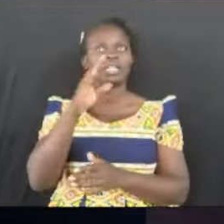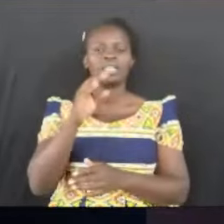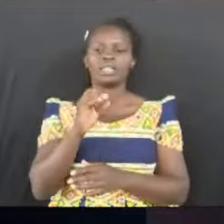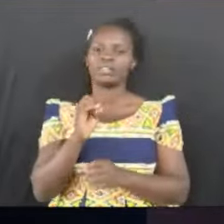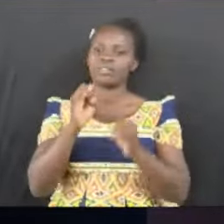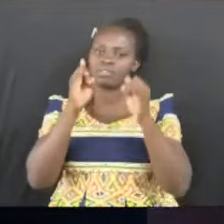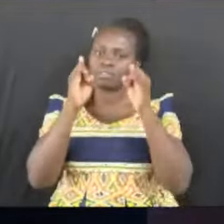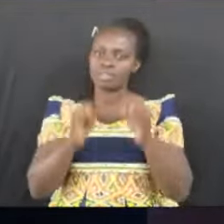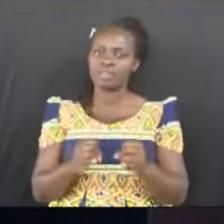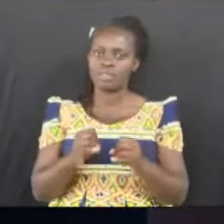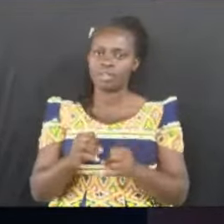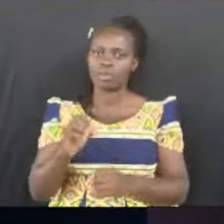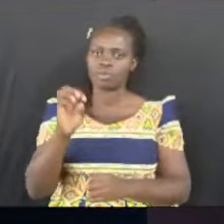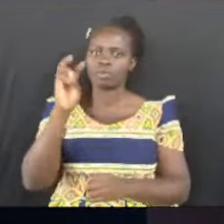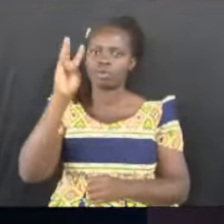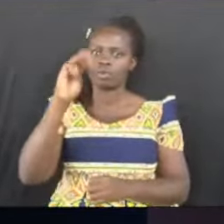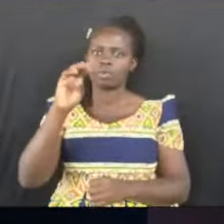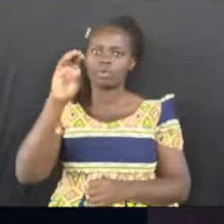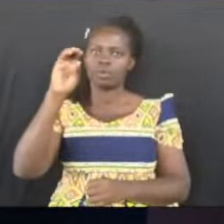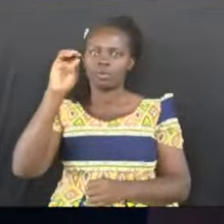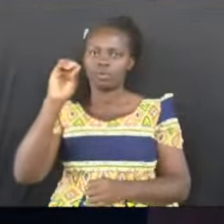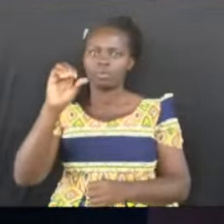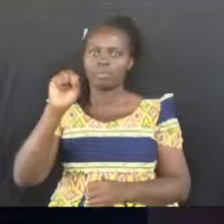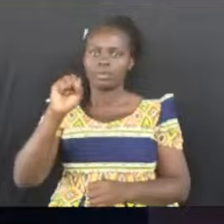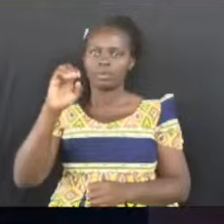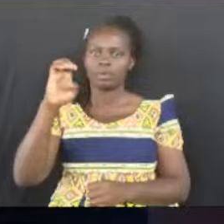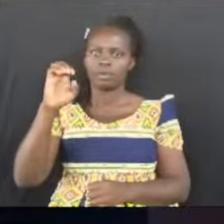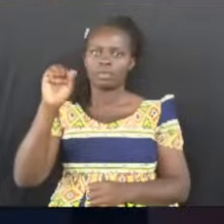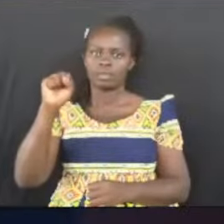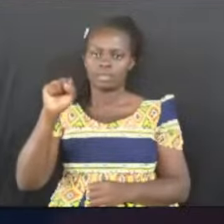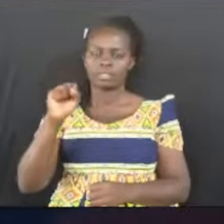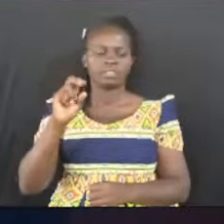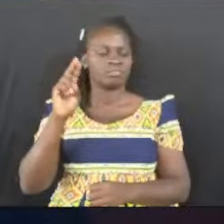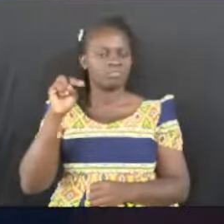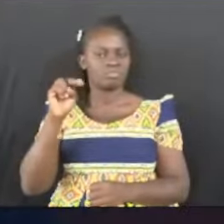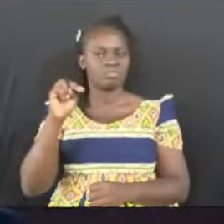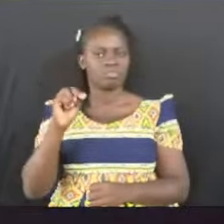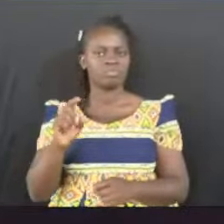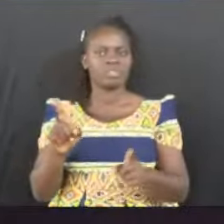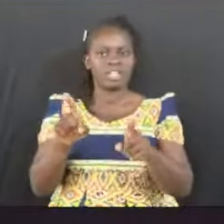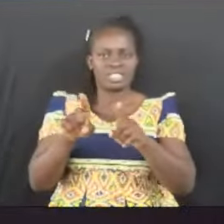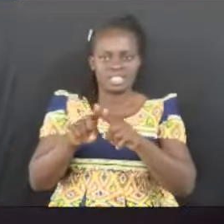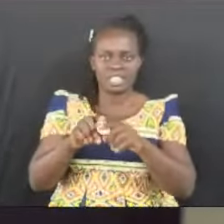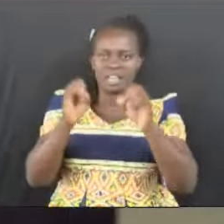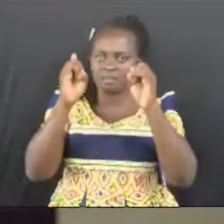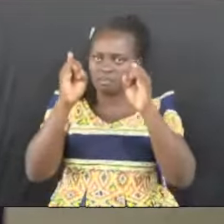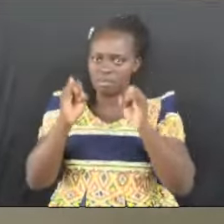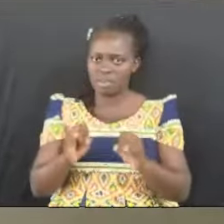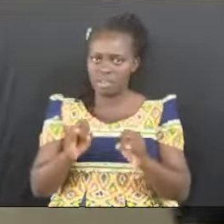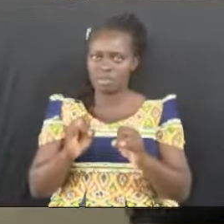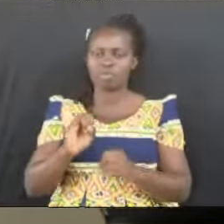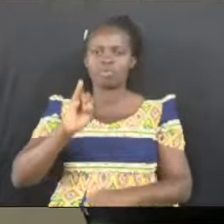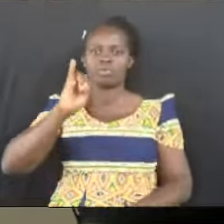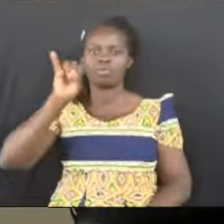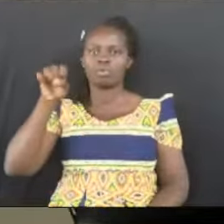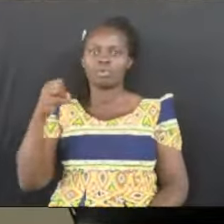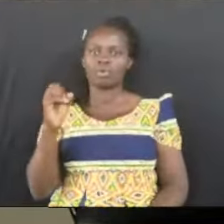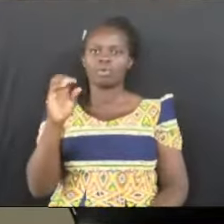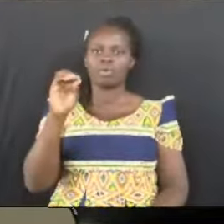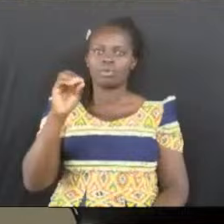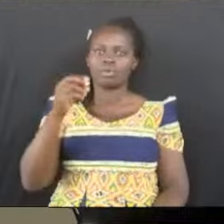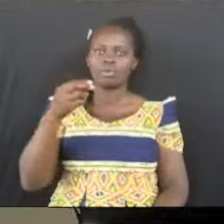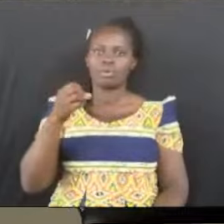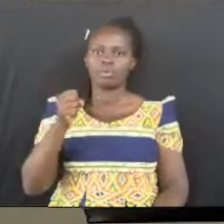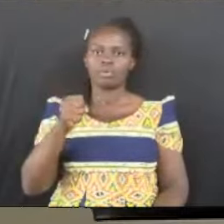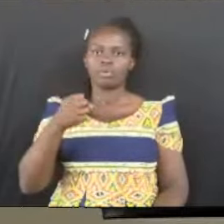is also the new Joshua, the one who leads God's people to the promised land. This